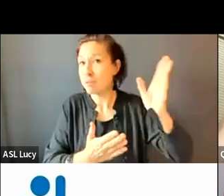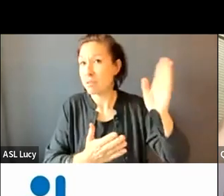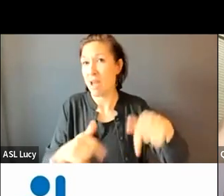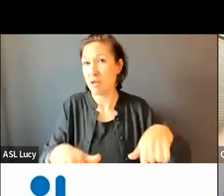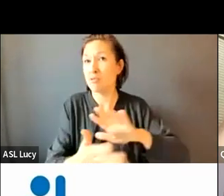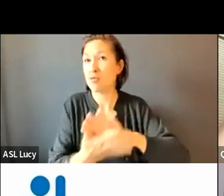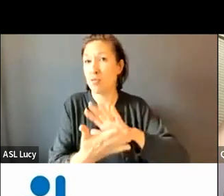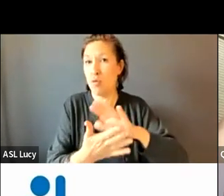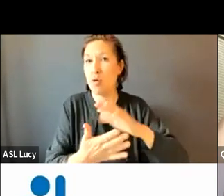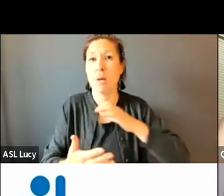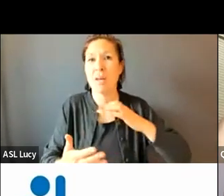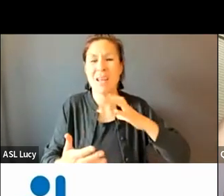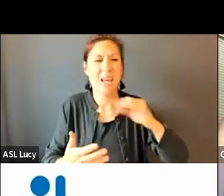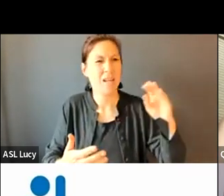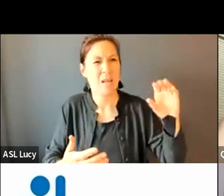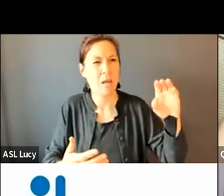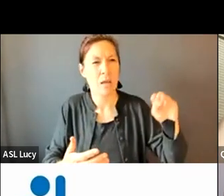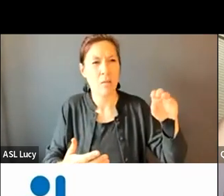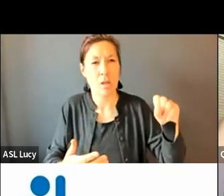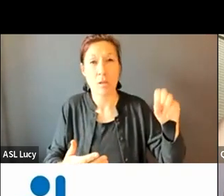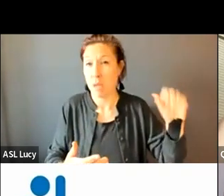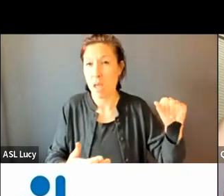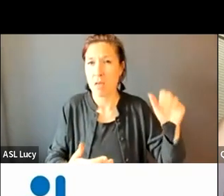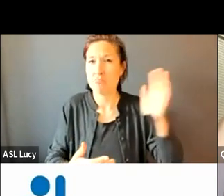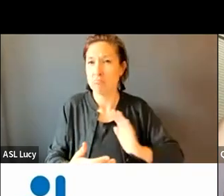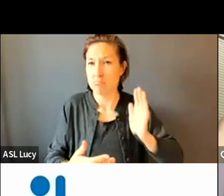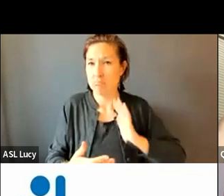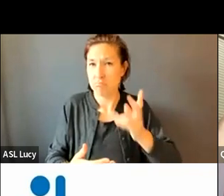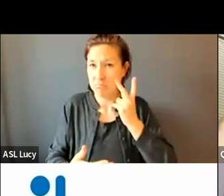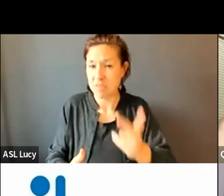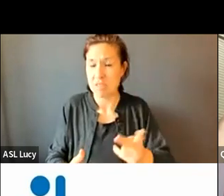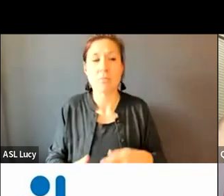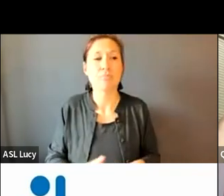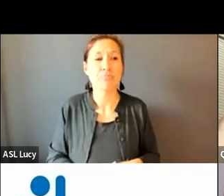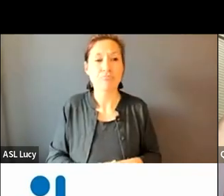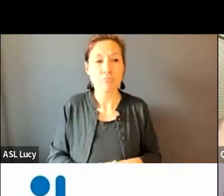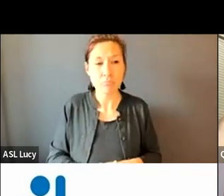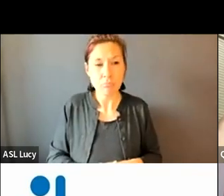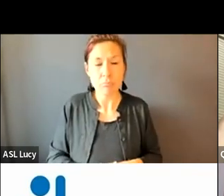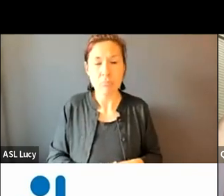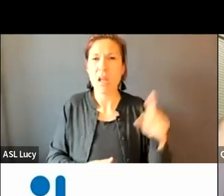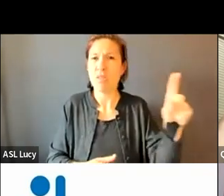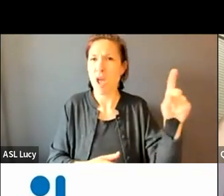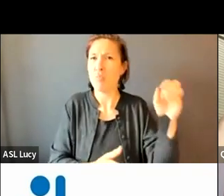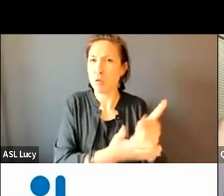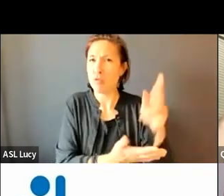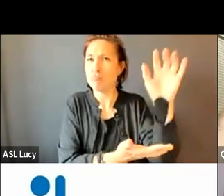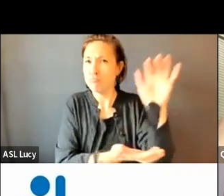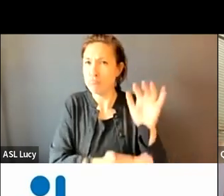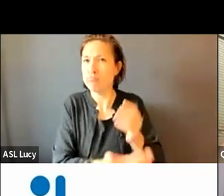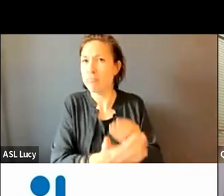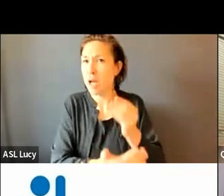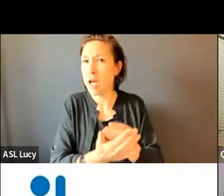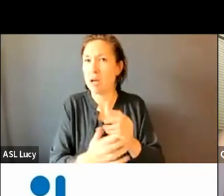you know msbas we've seen in the past and has been evidenced in um funding that we've received for various buildings and projects